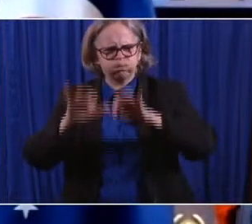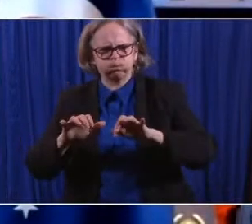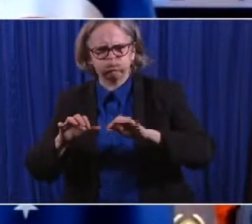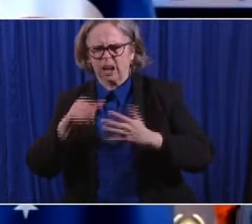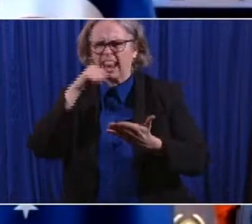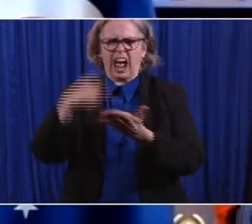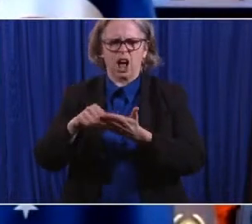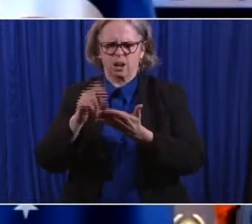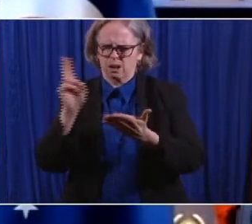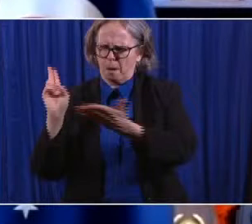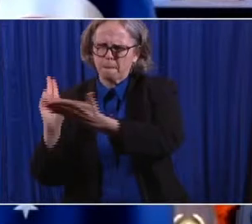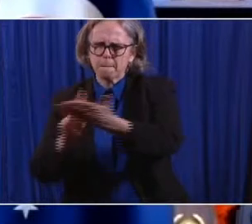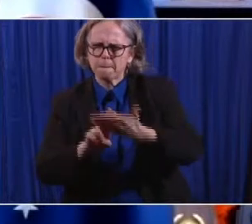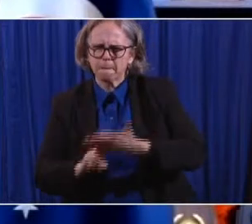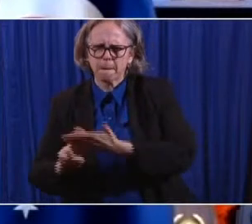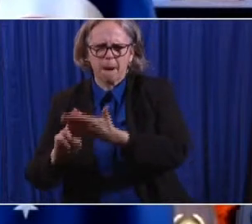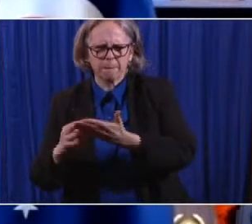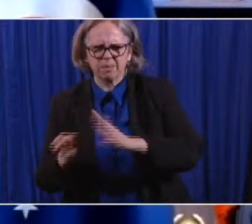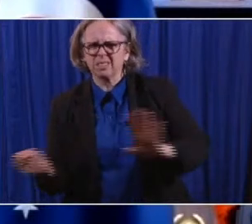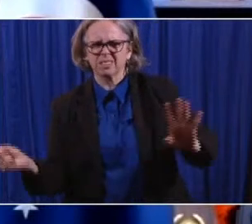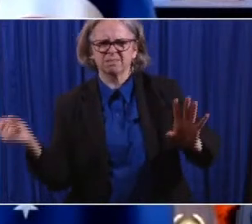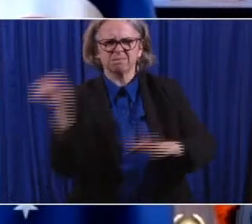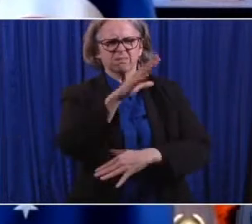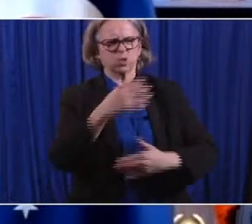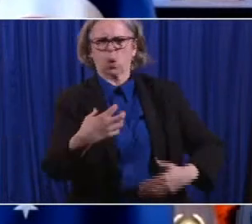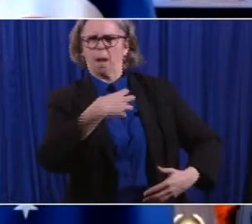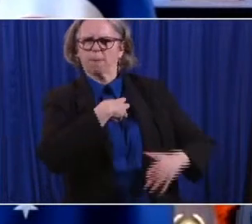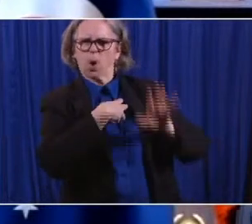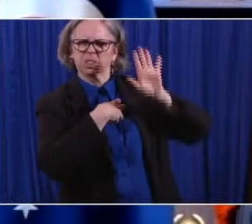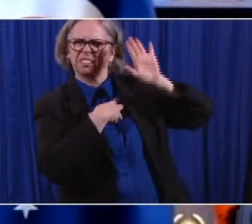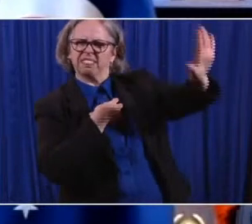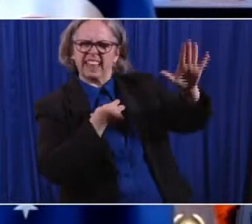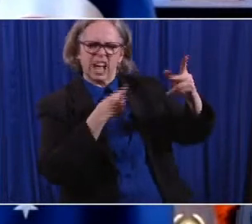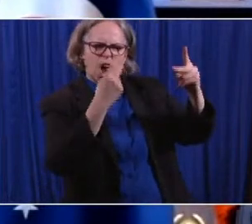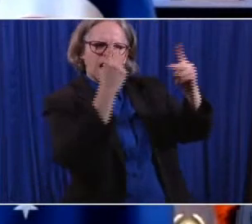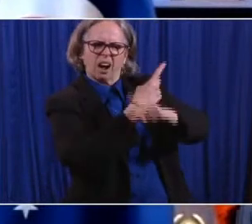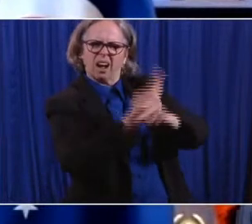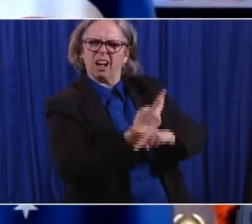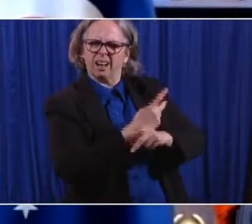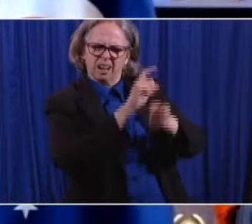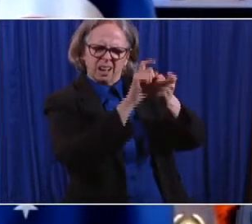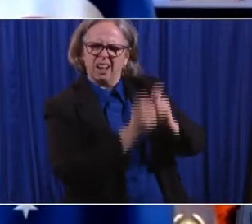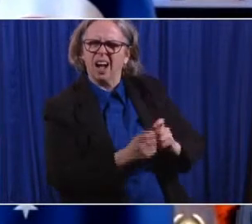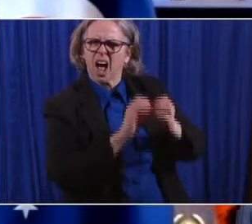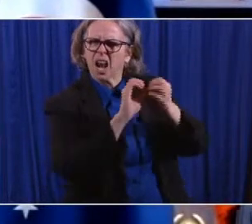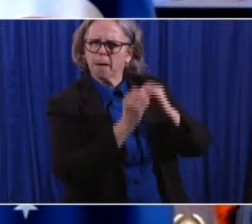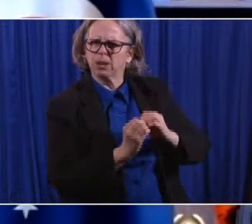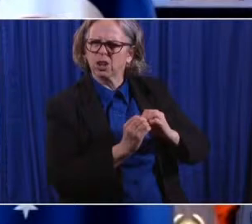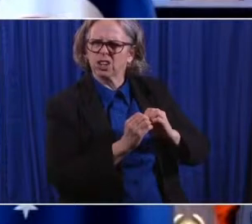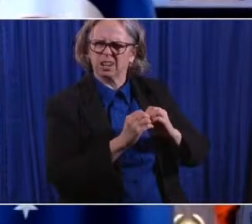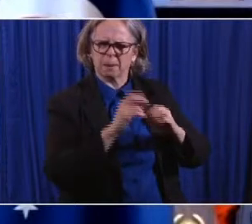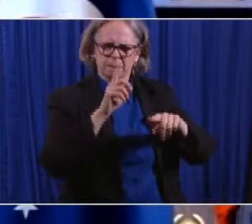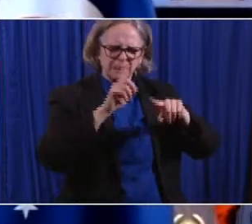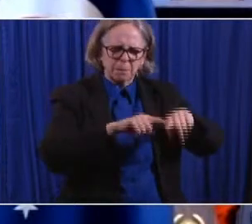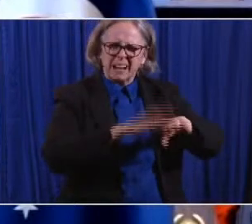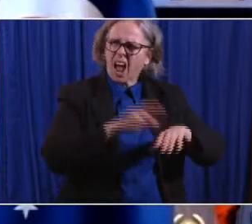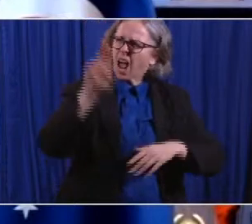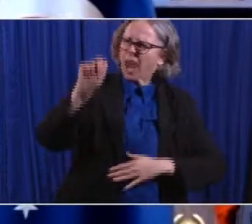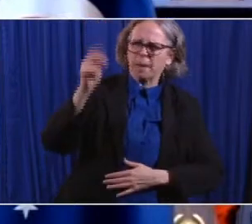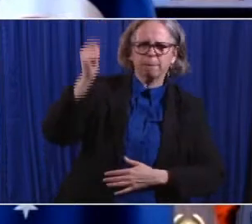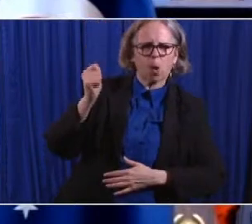new standard for the federal stimulus bill and how it would be allocated for the states. I